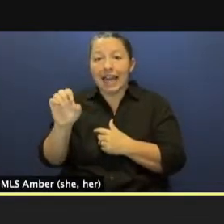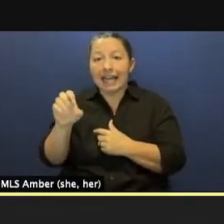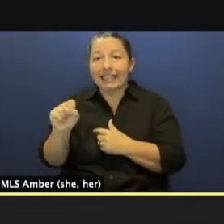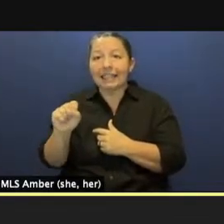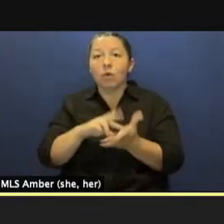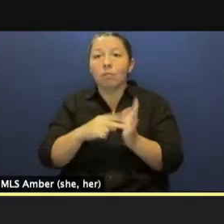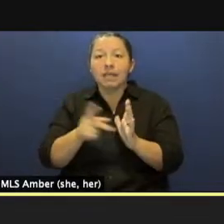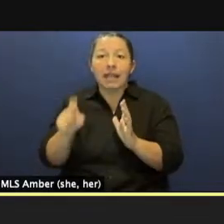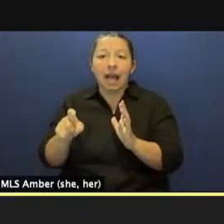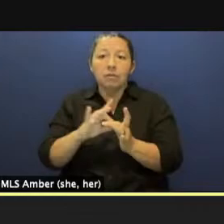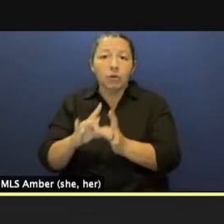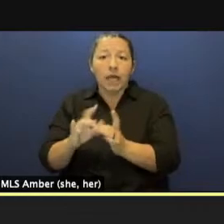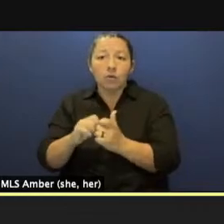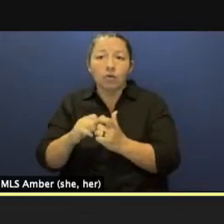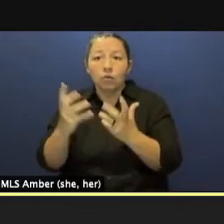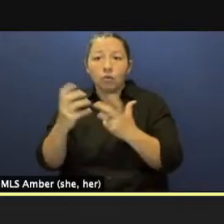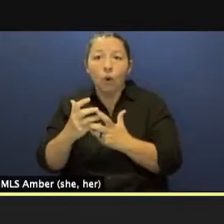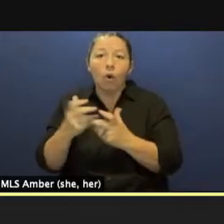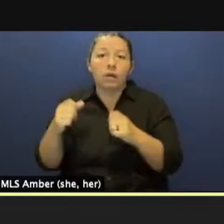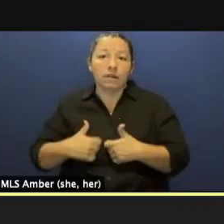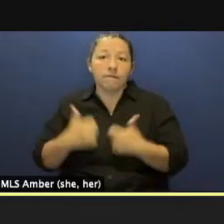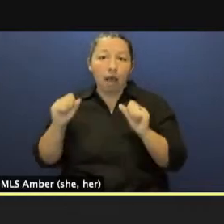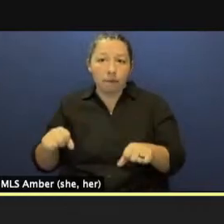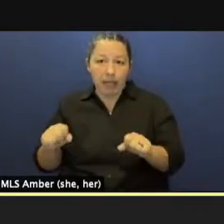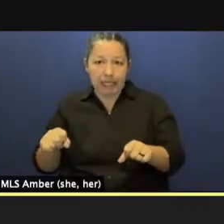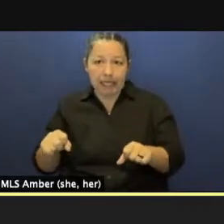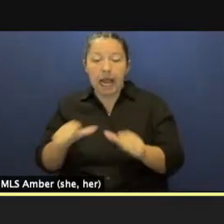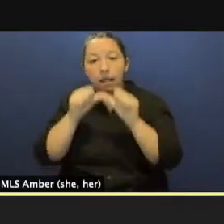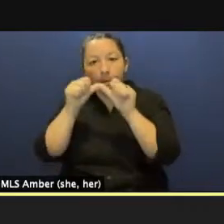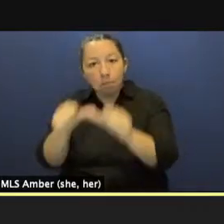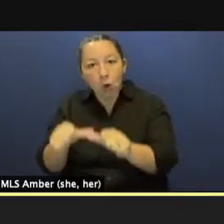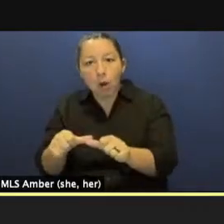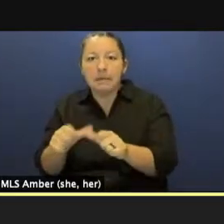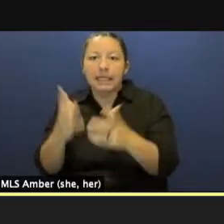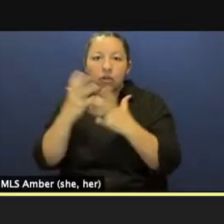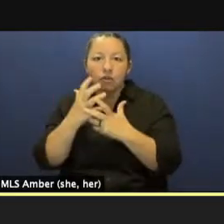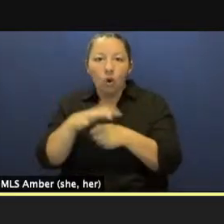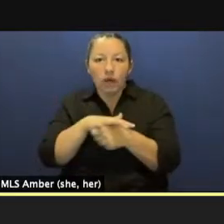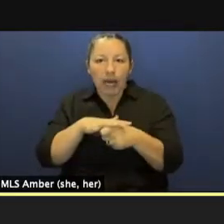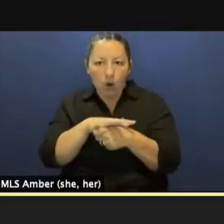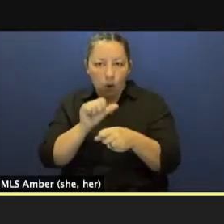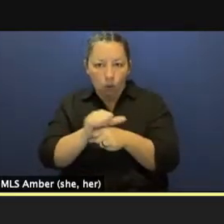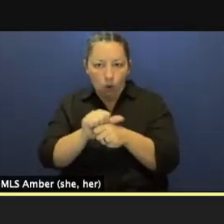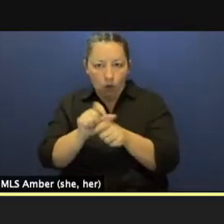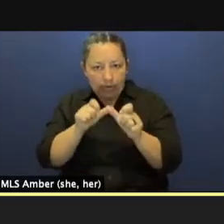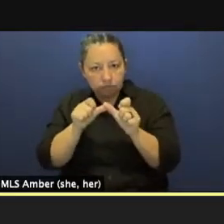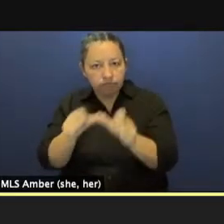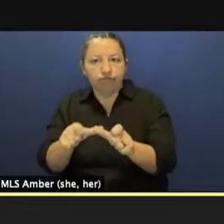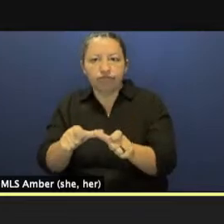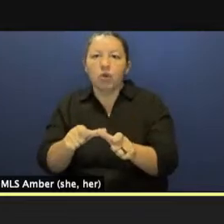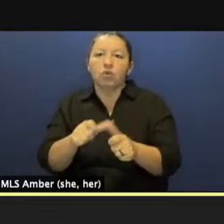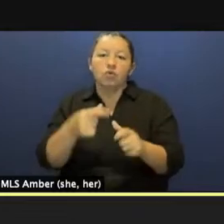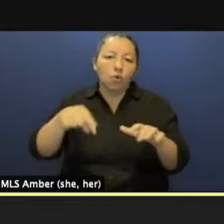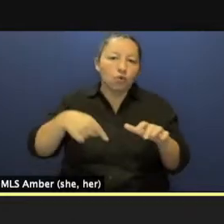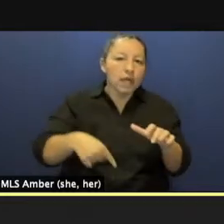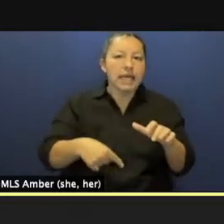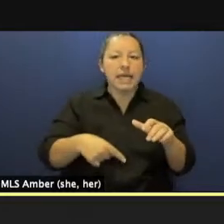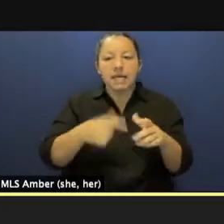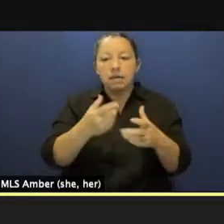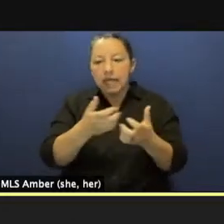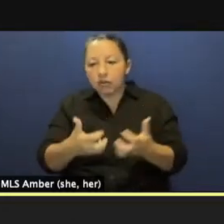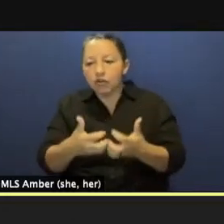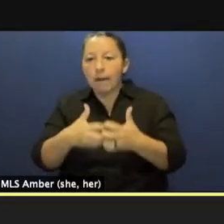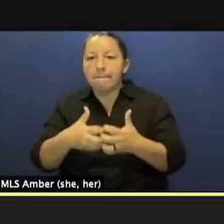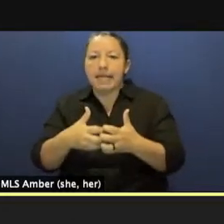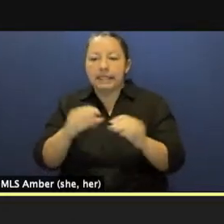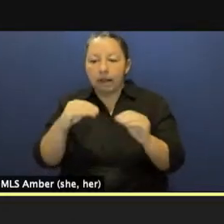and the permanently shadowed region working duration, meaning with drill, all the instruments, locomotion, getting in and then